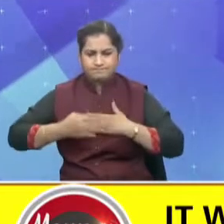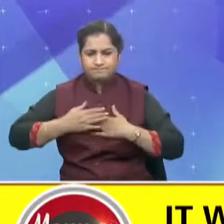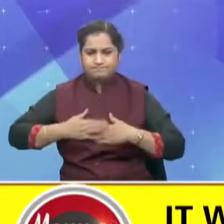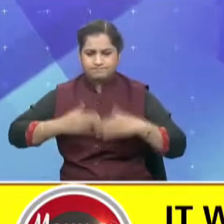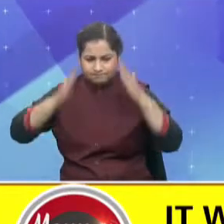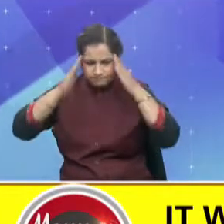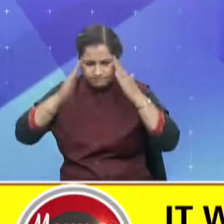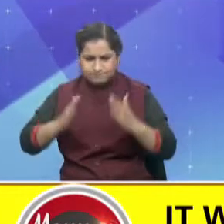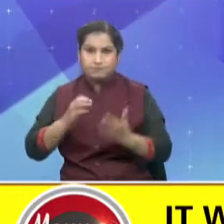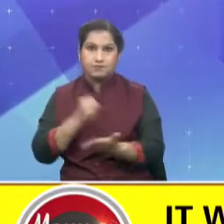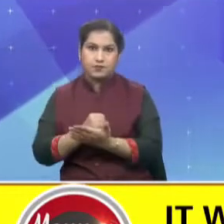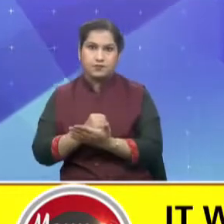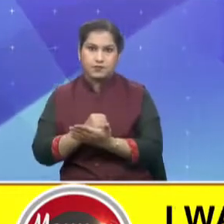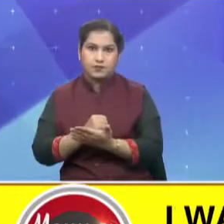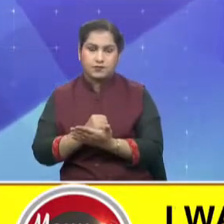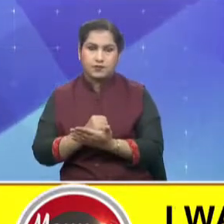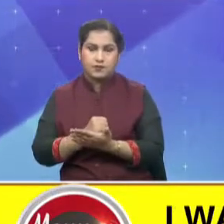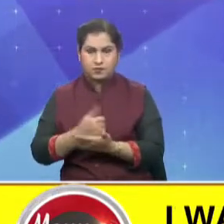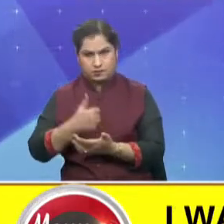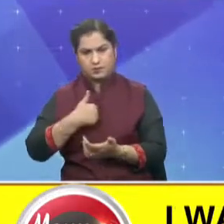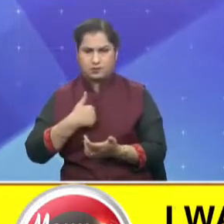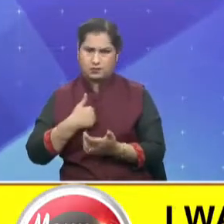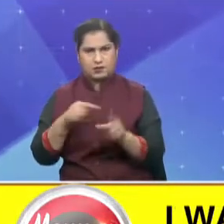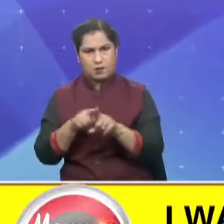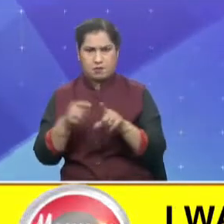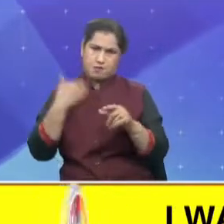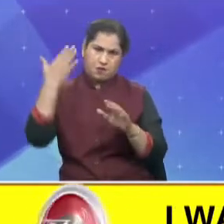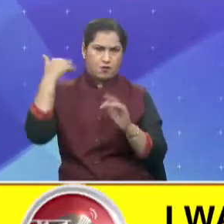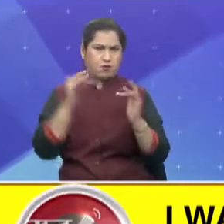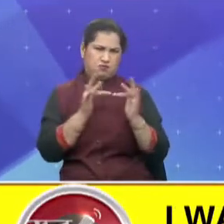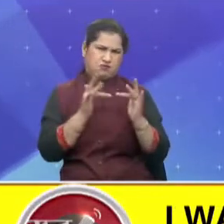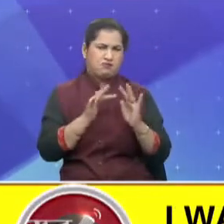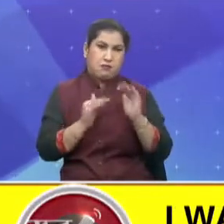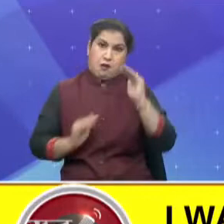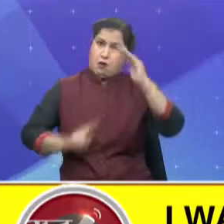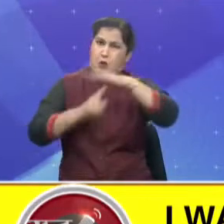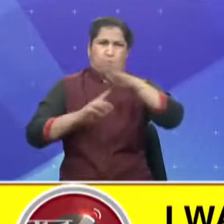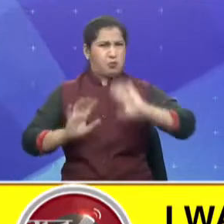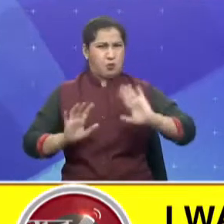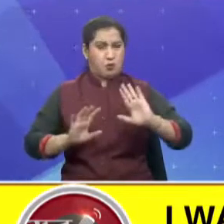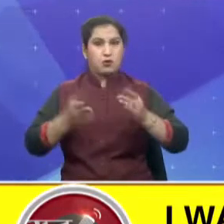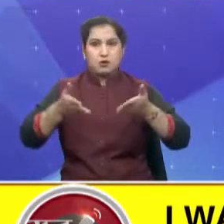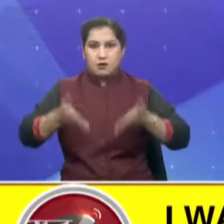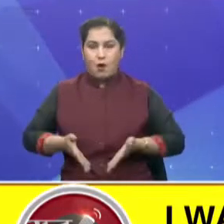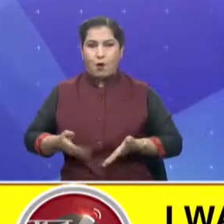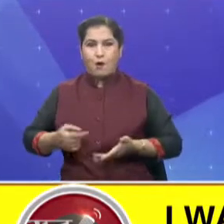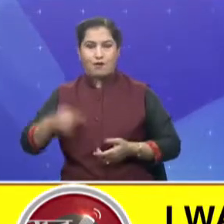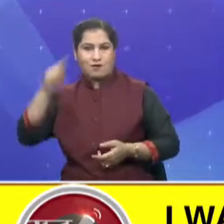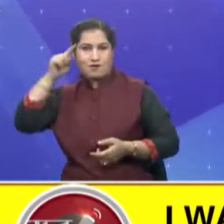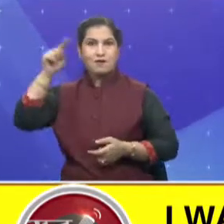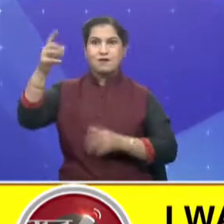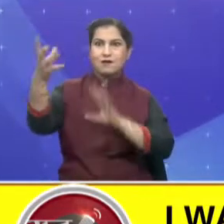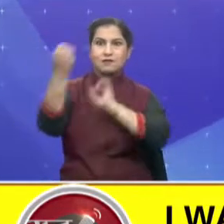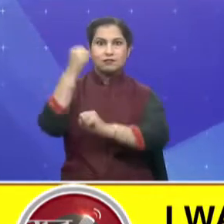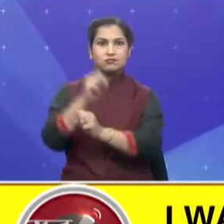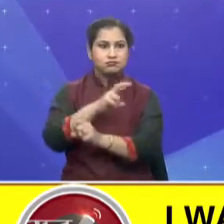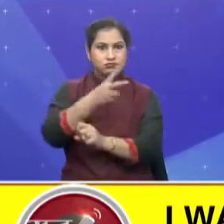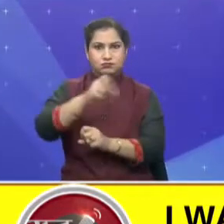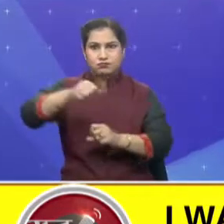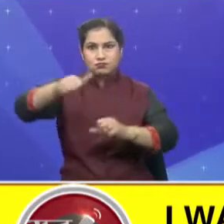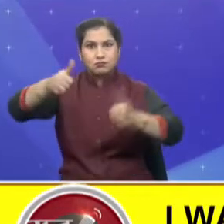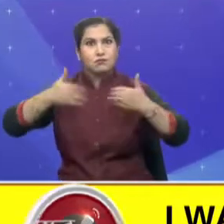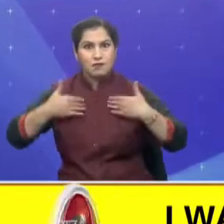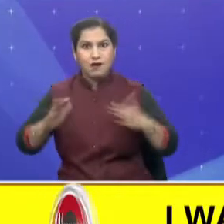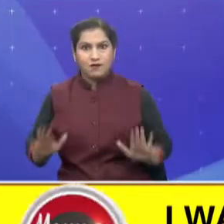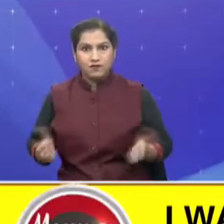and comfort. I was mediocre and today I have reached difficult milestone in my